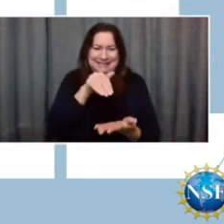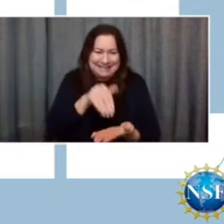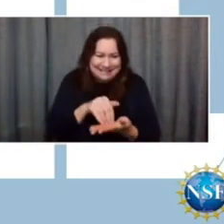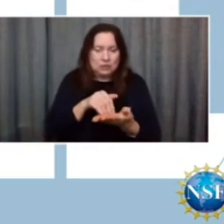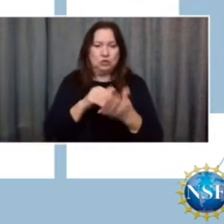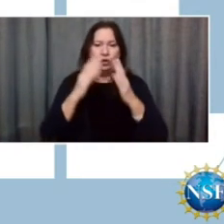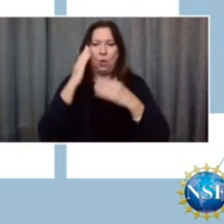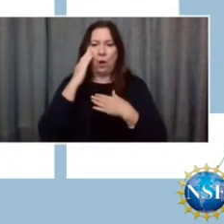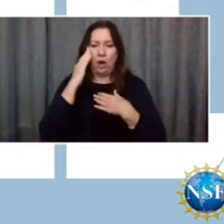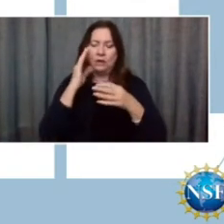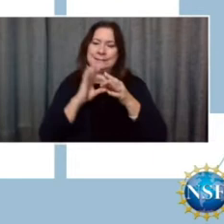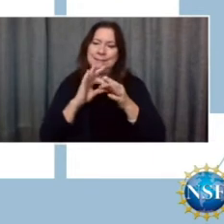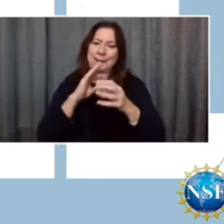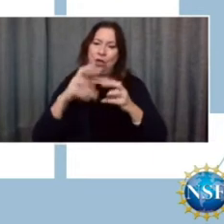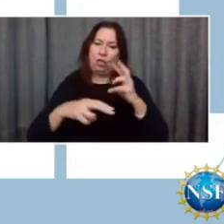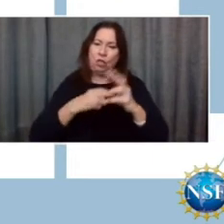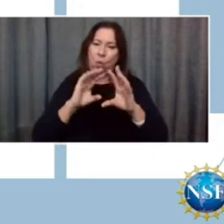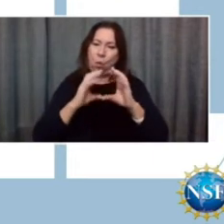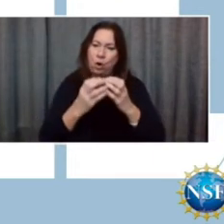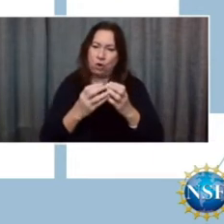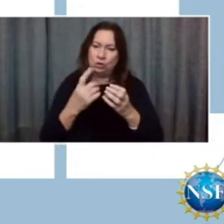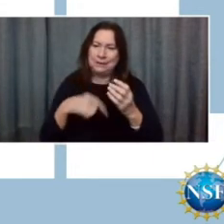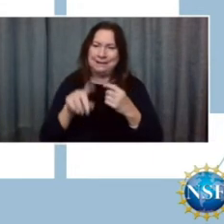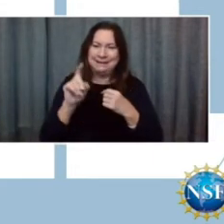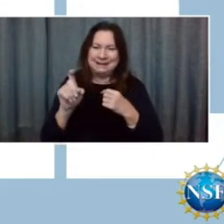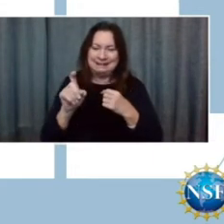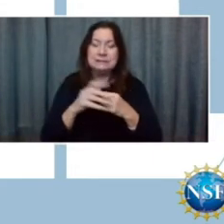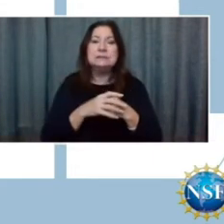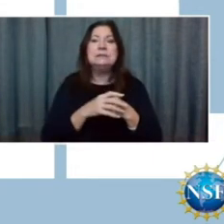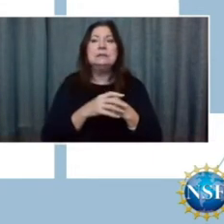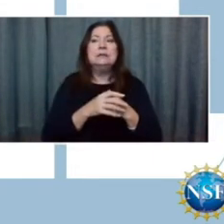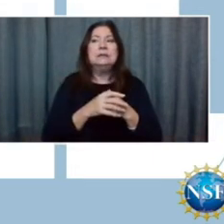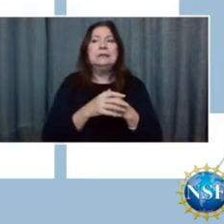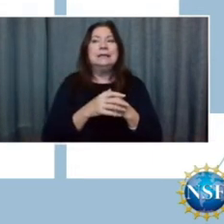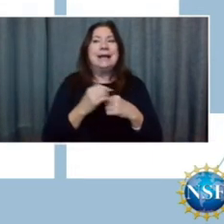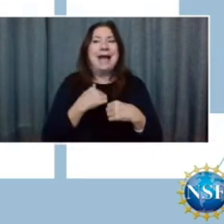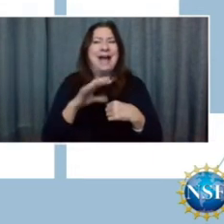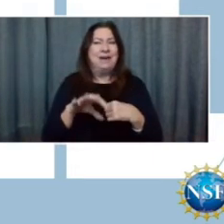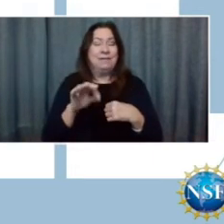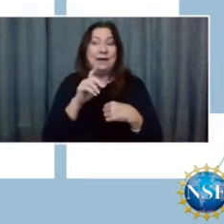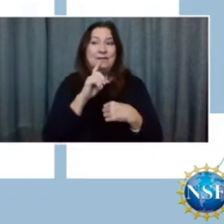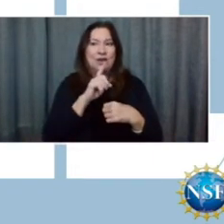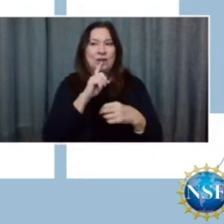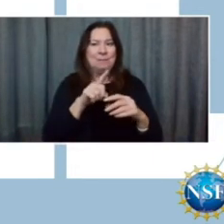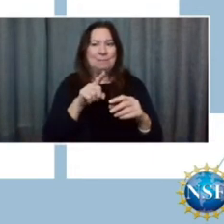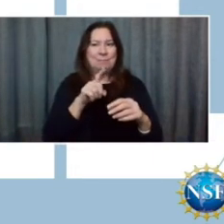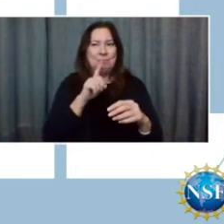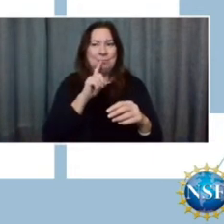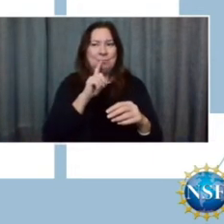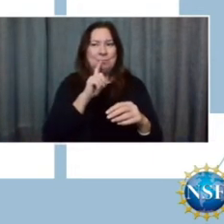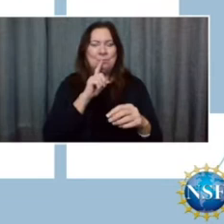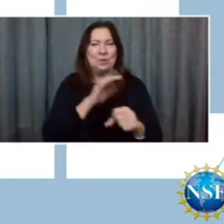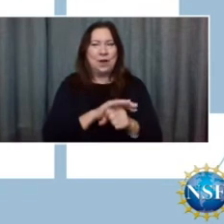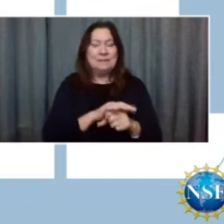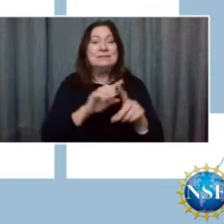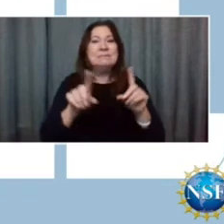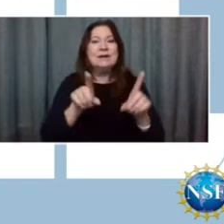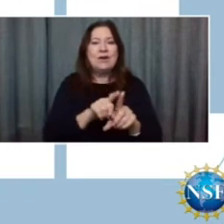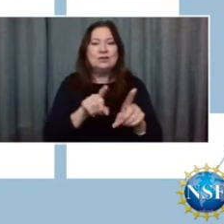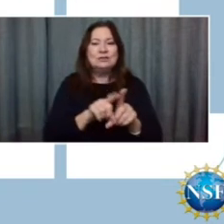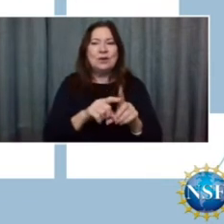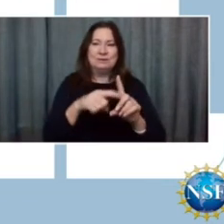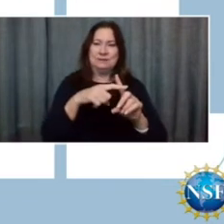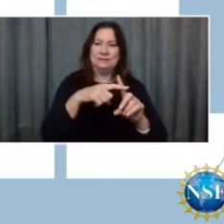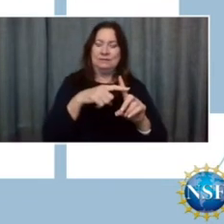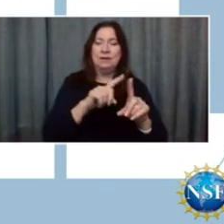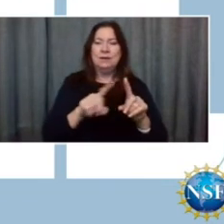awareness about the world and its needs in a way that I find very promising. But I often feel like, as